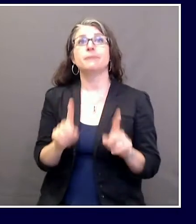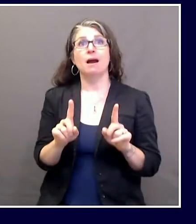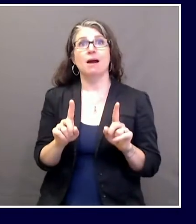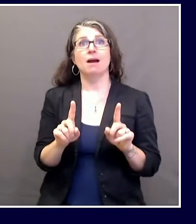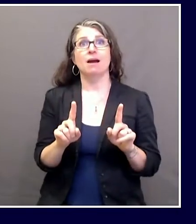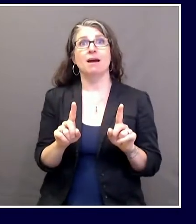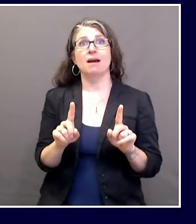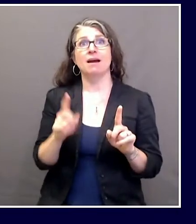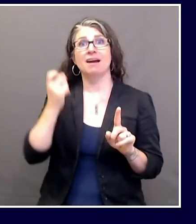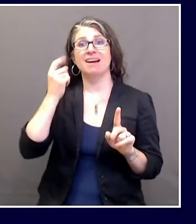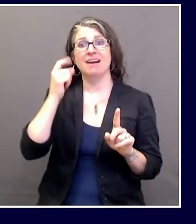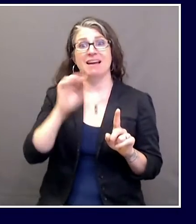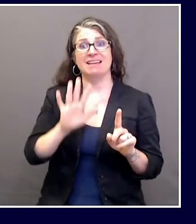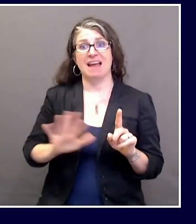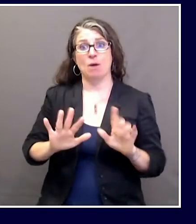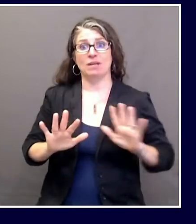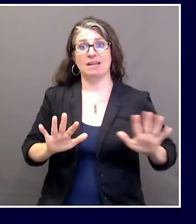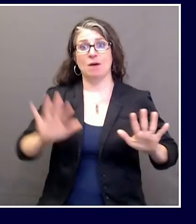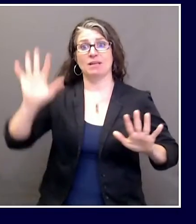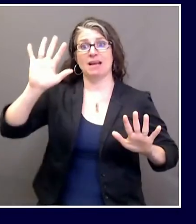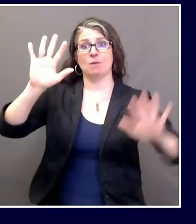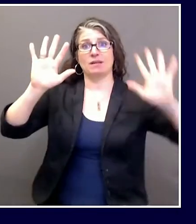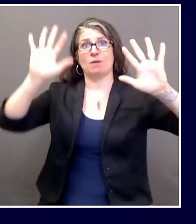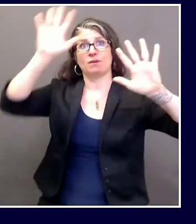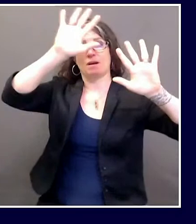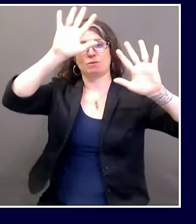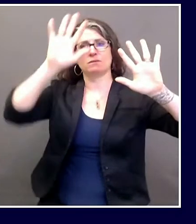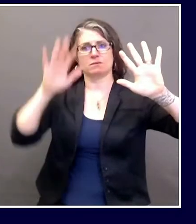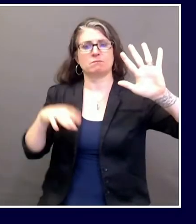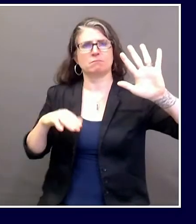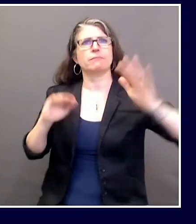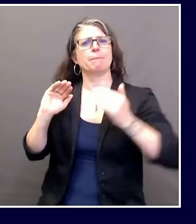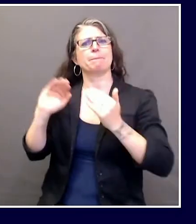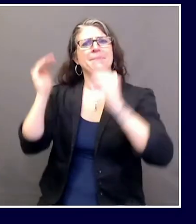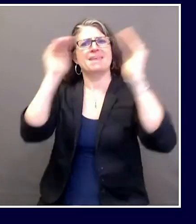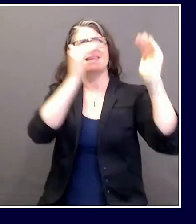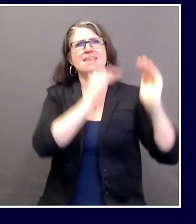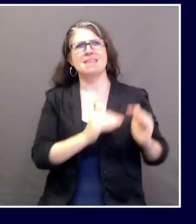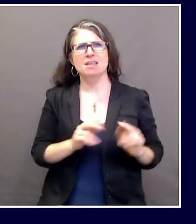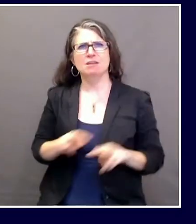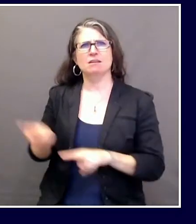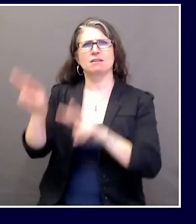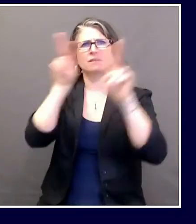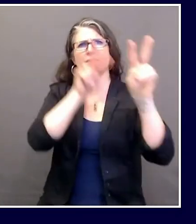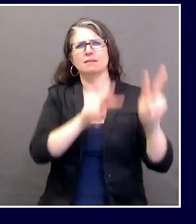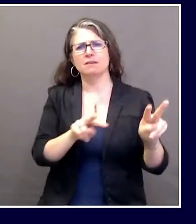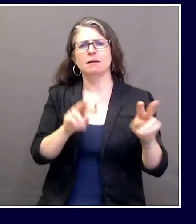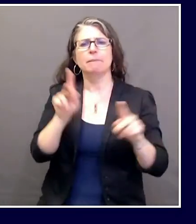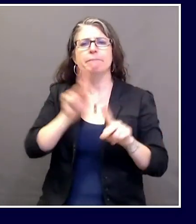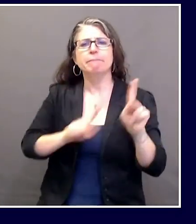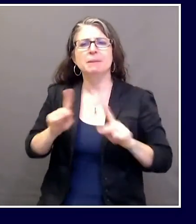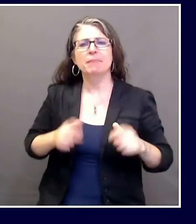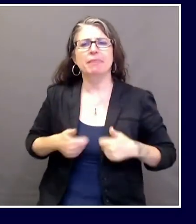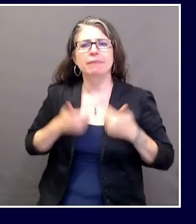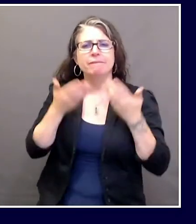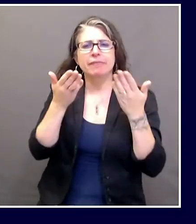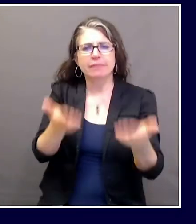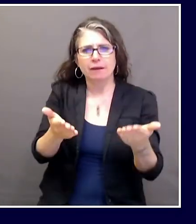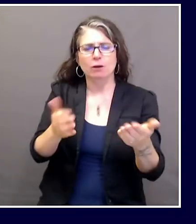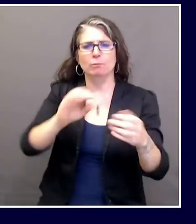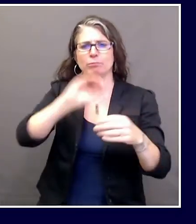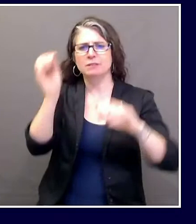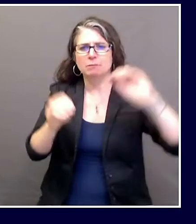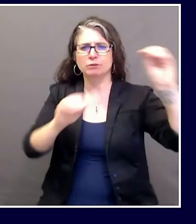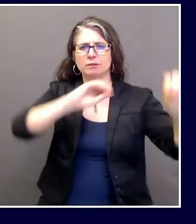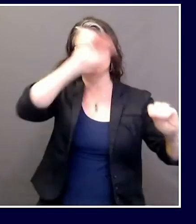vaccinated percentages of its population? Is there any consideration by the state about at what point certain counties